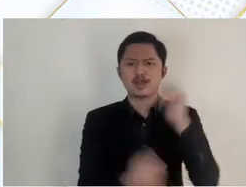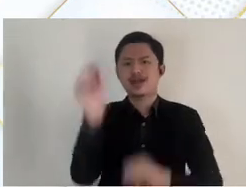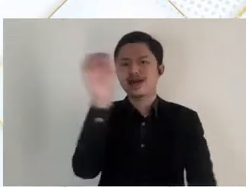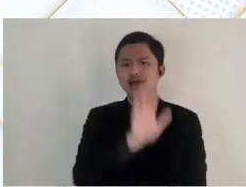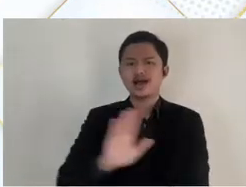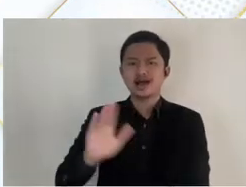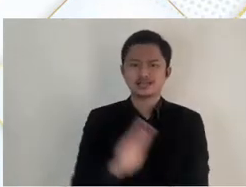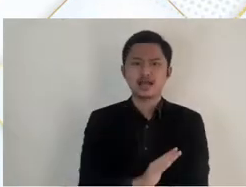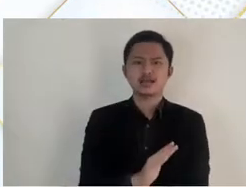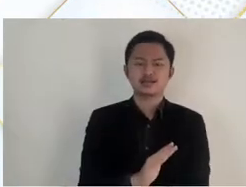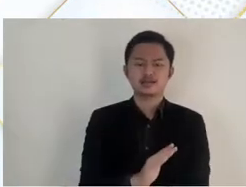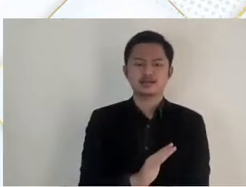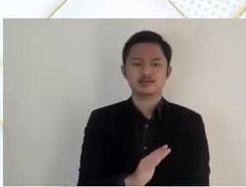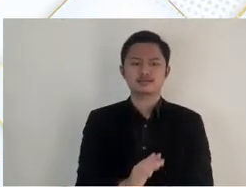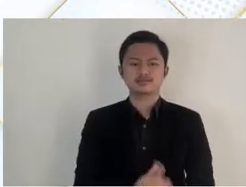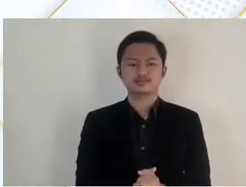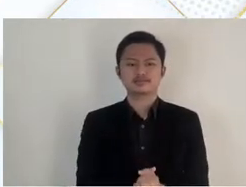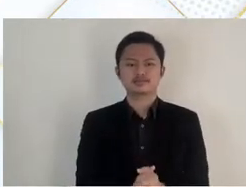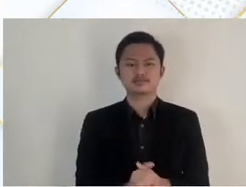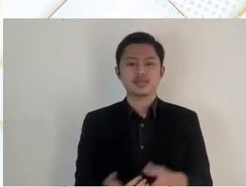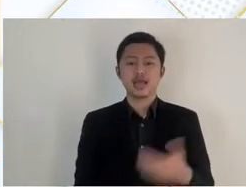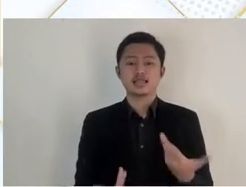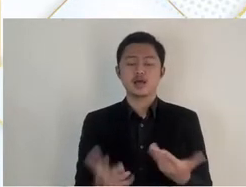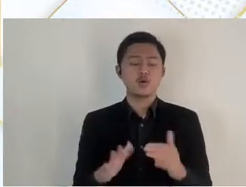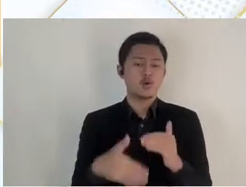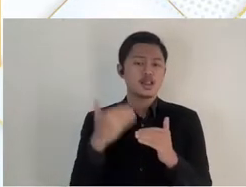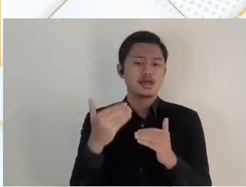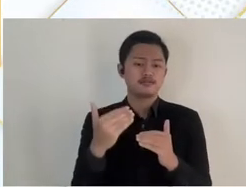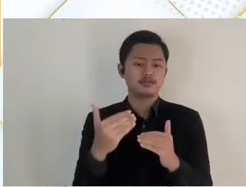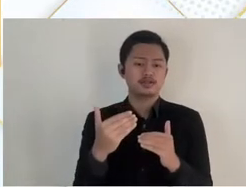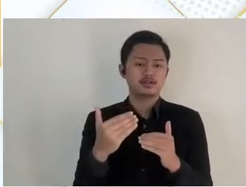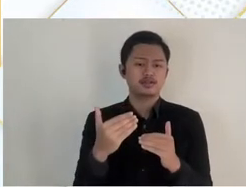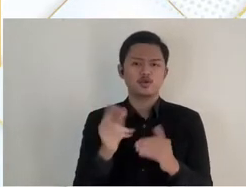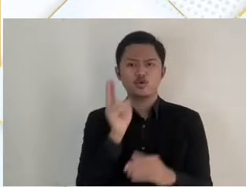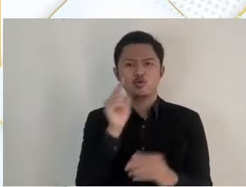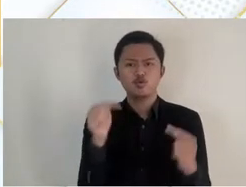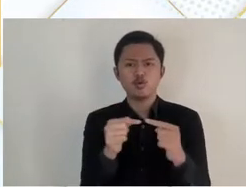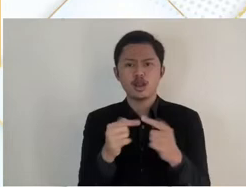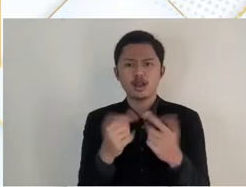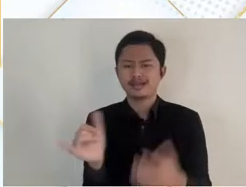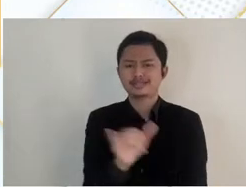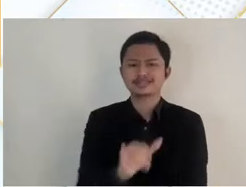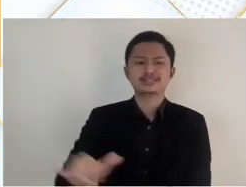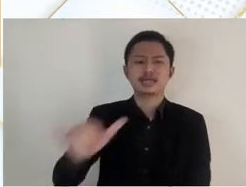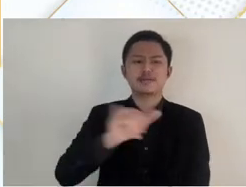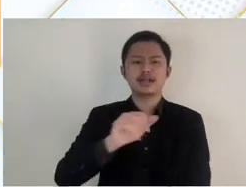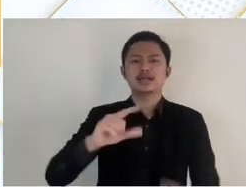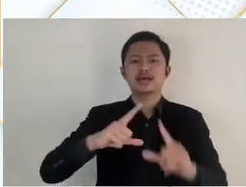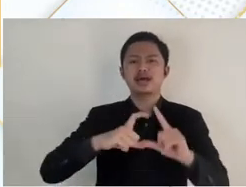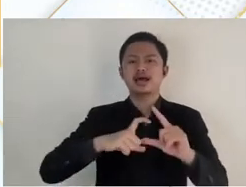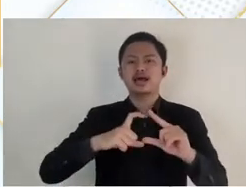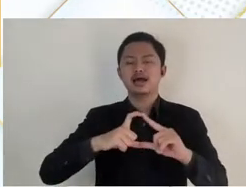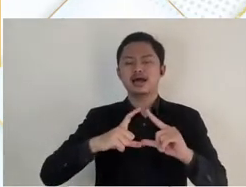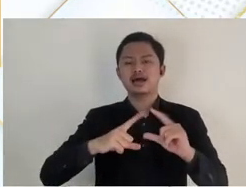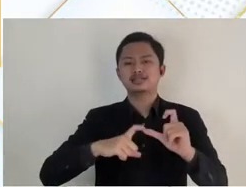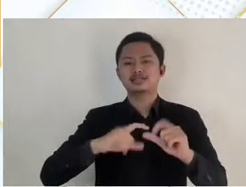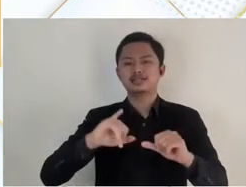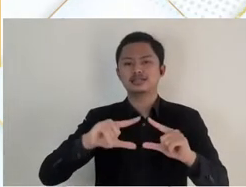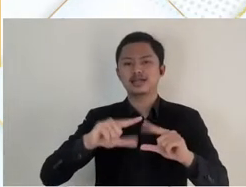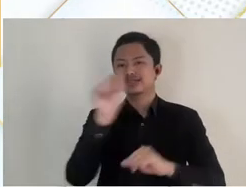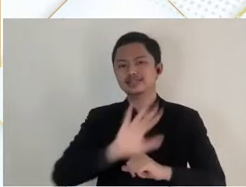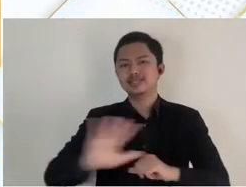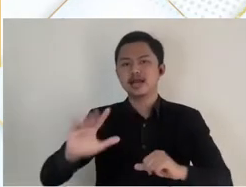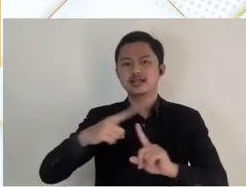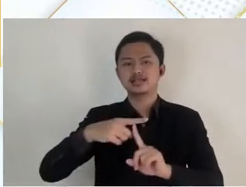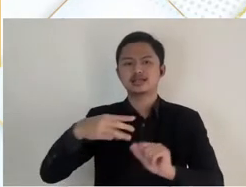making sure that each military has a level of familiarity and interoperability. So I think there are some practical constraints there, but certainly this is